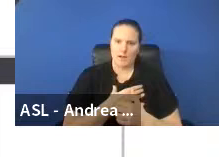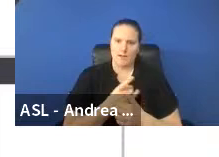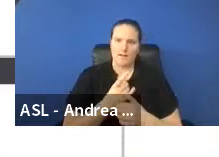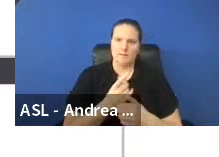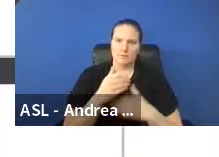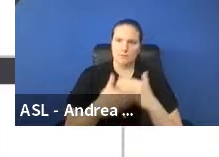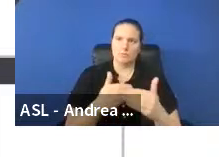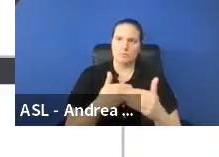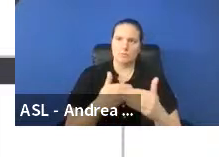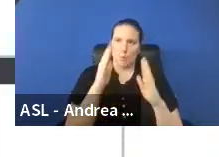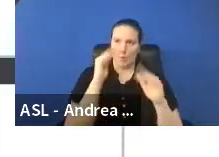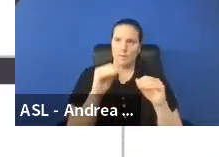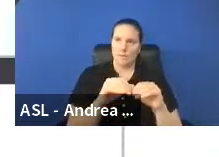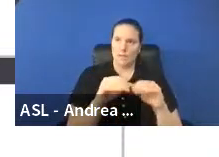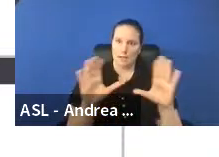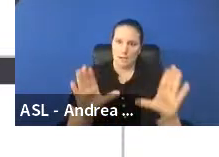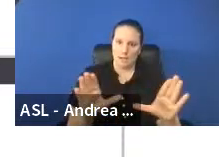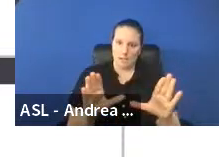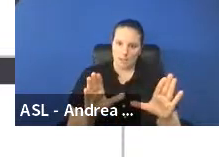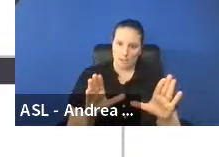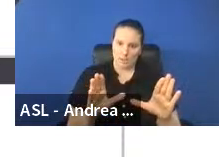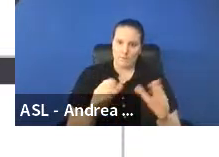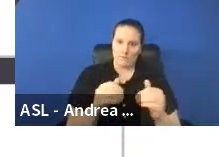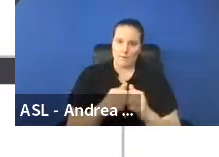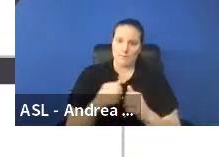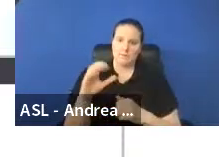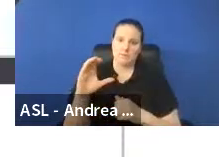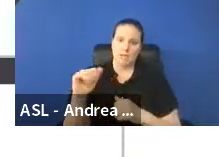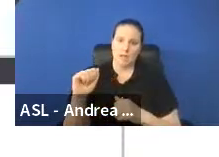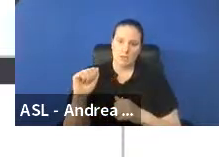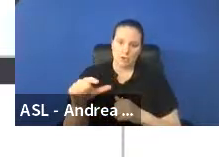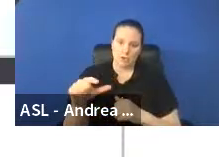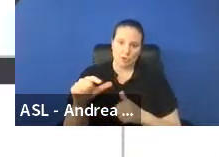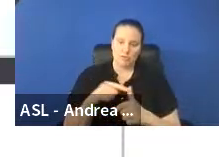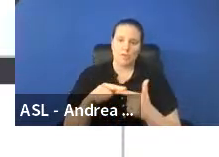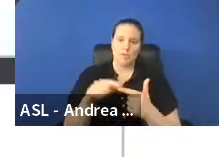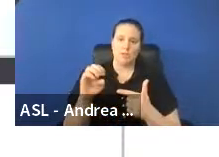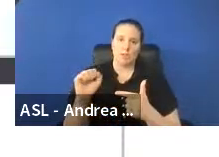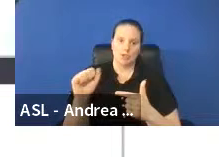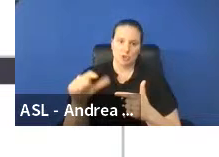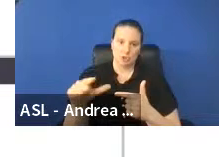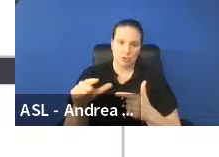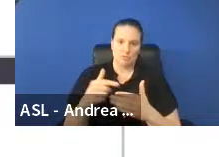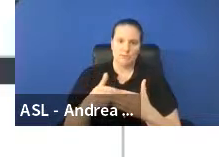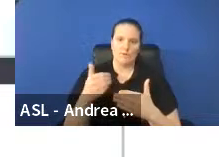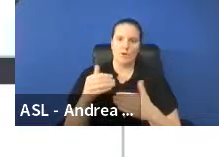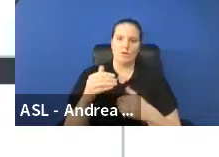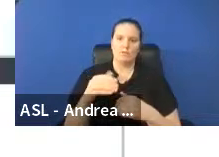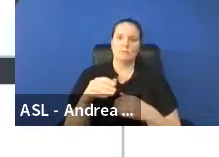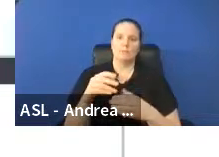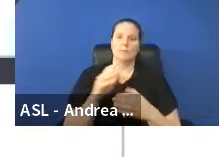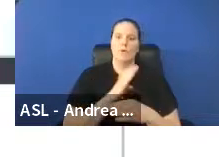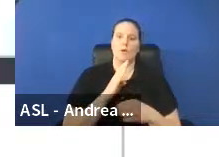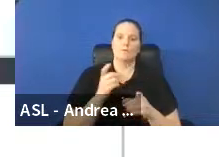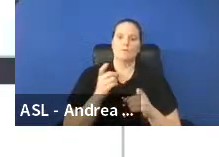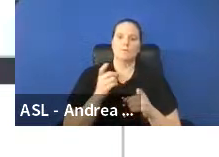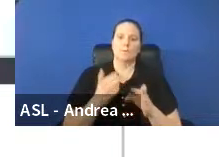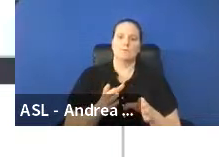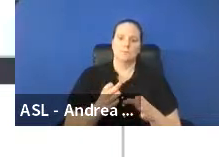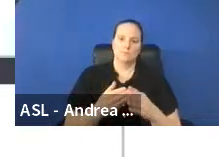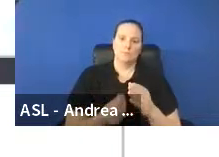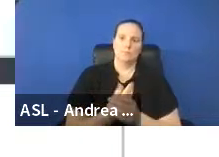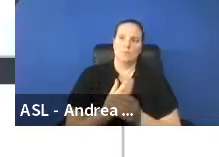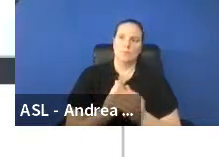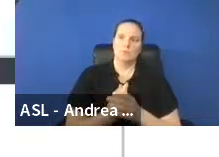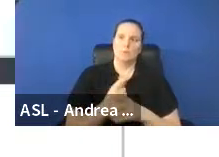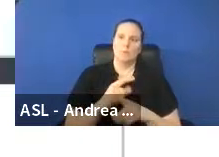there's a clear readout from the CAG and the EAG before the RTC Board of Directors takes this issue up this spring. I think when I think